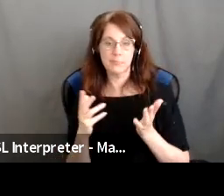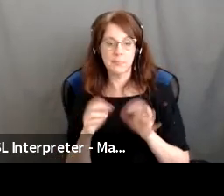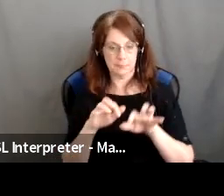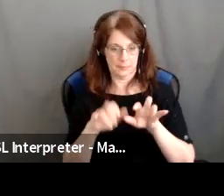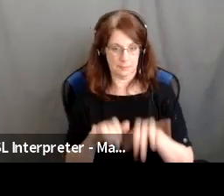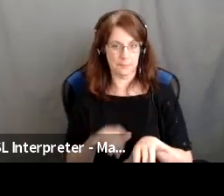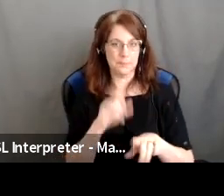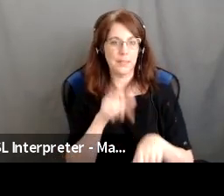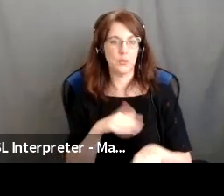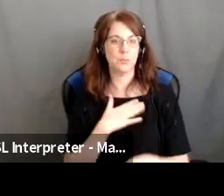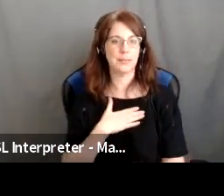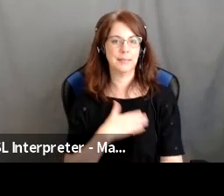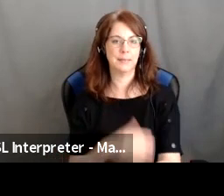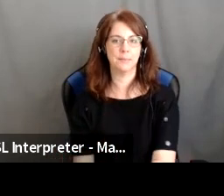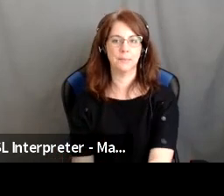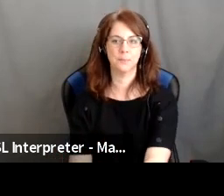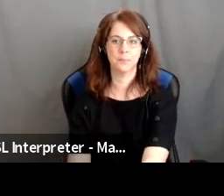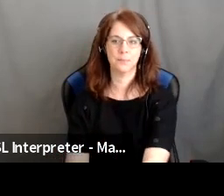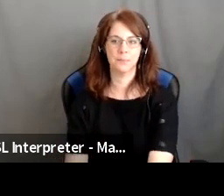answer.